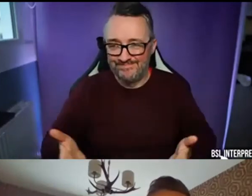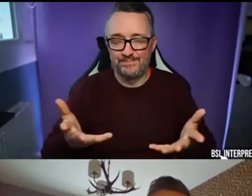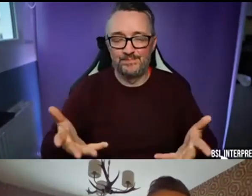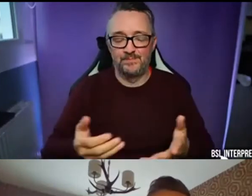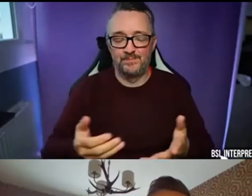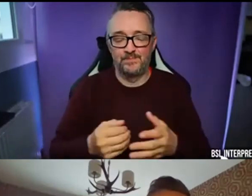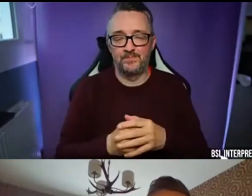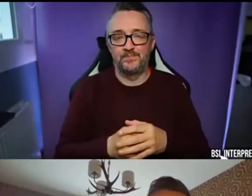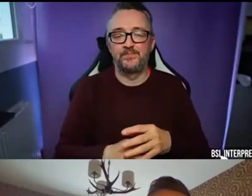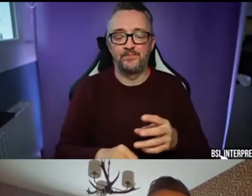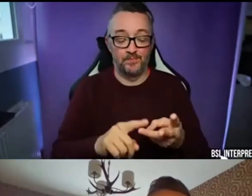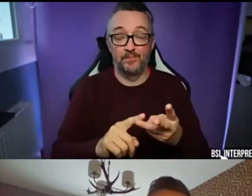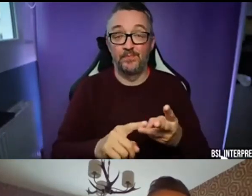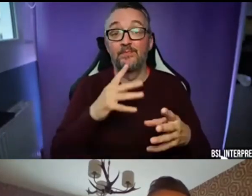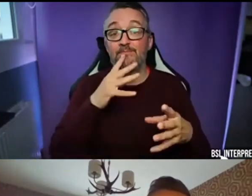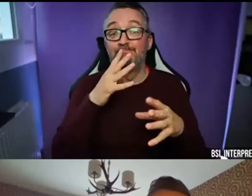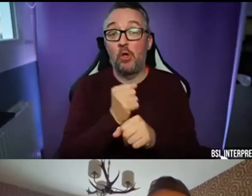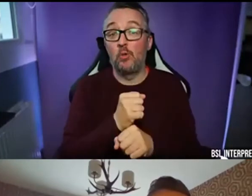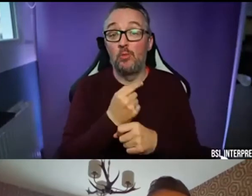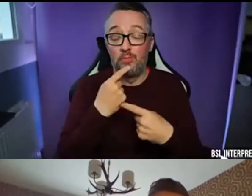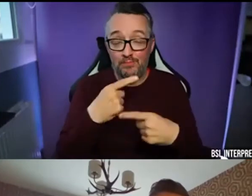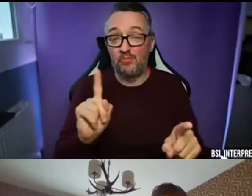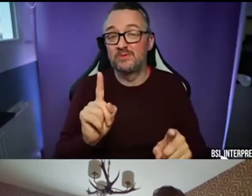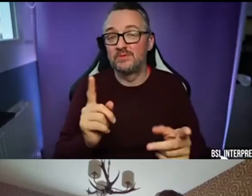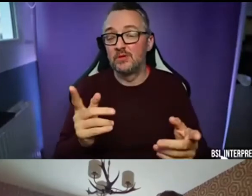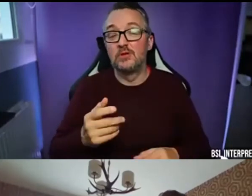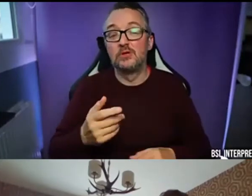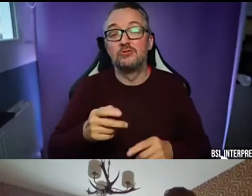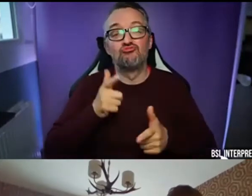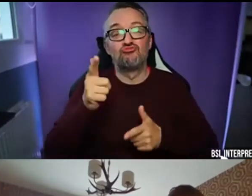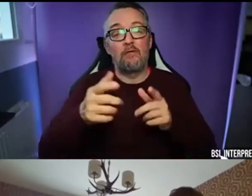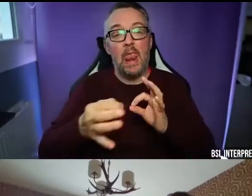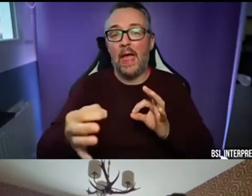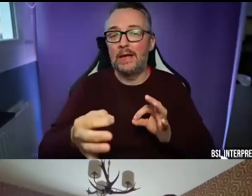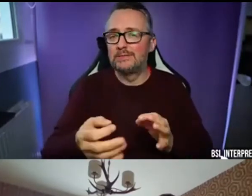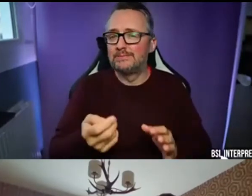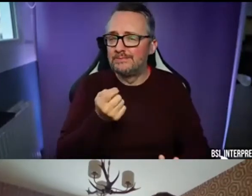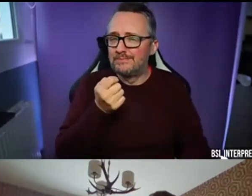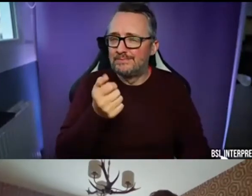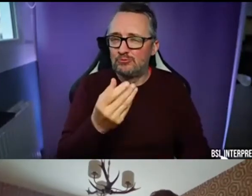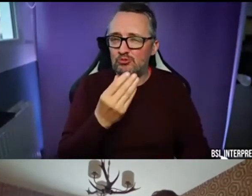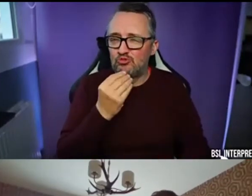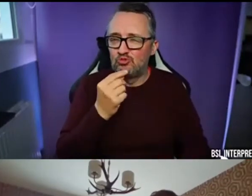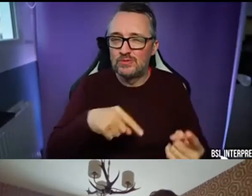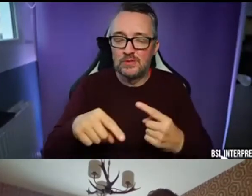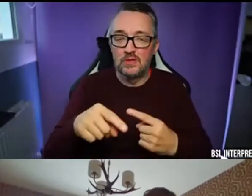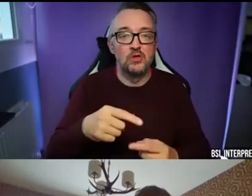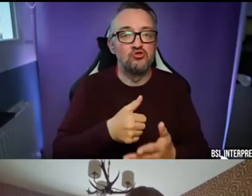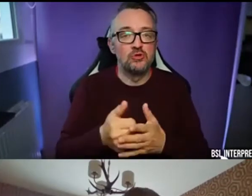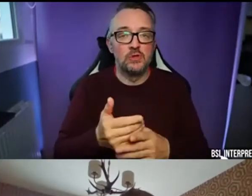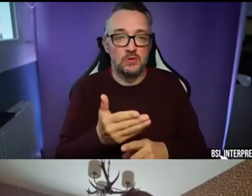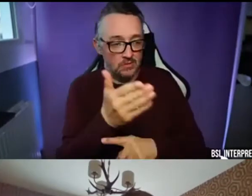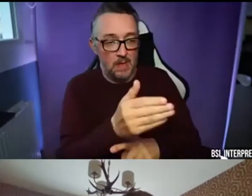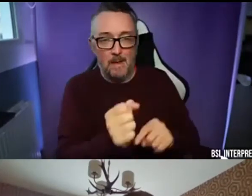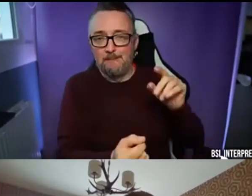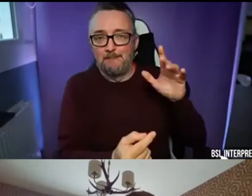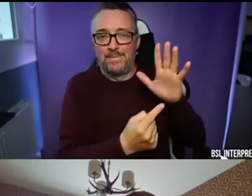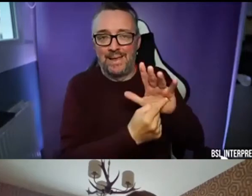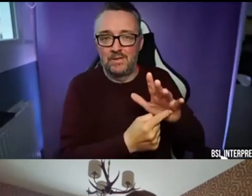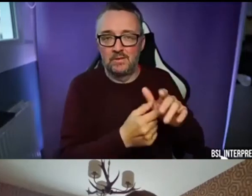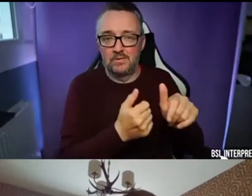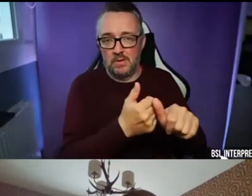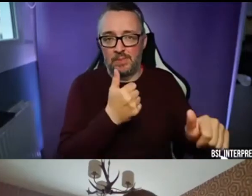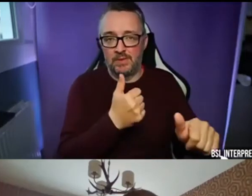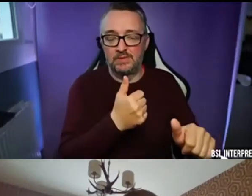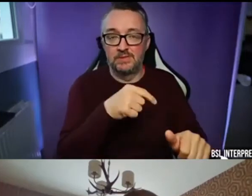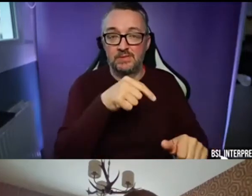We also confessed we hadn't used Traveline that much. And we felt we tended to go straight to individual operator sites. There are journey